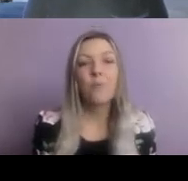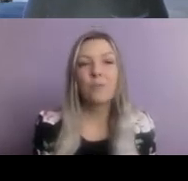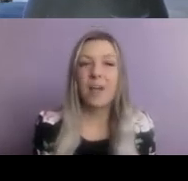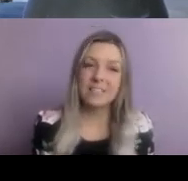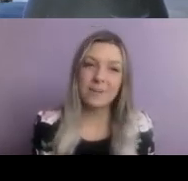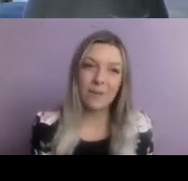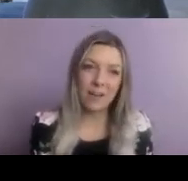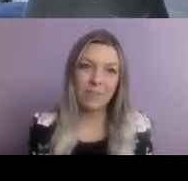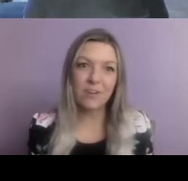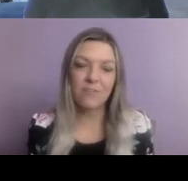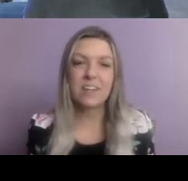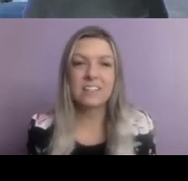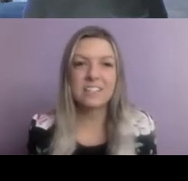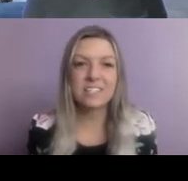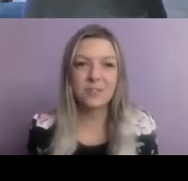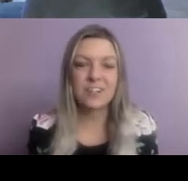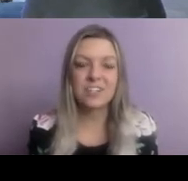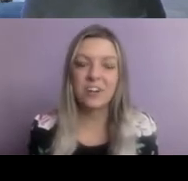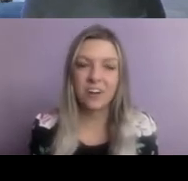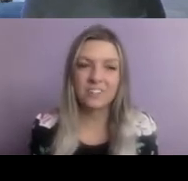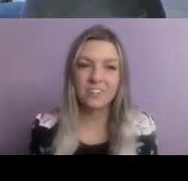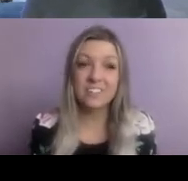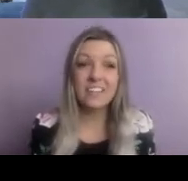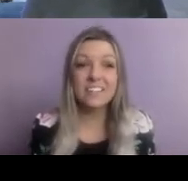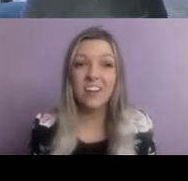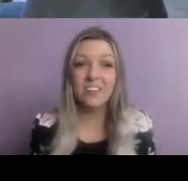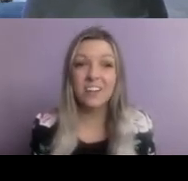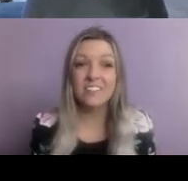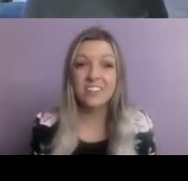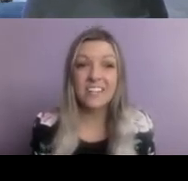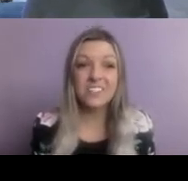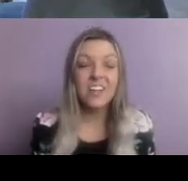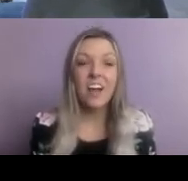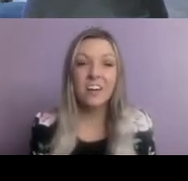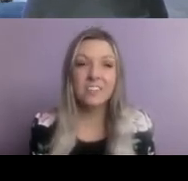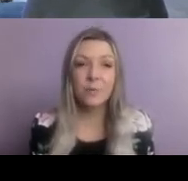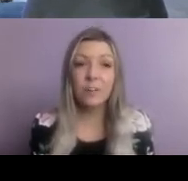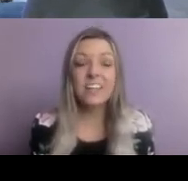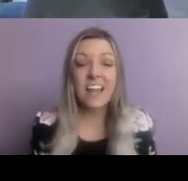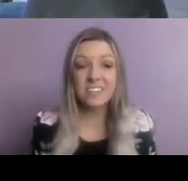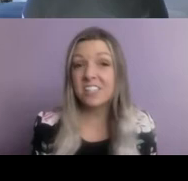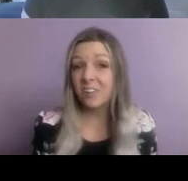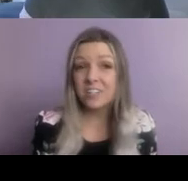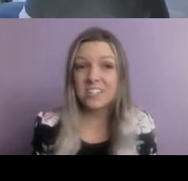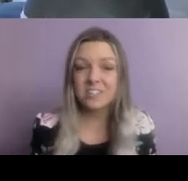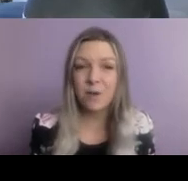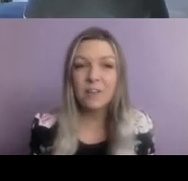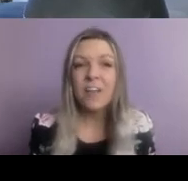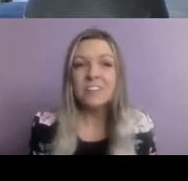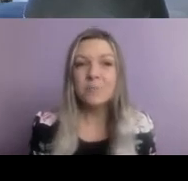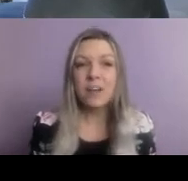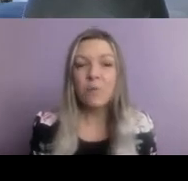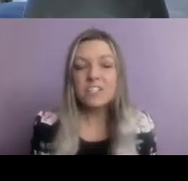report with what has been going on with the COVID-19 situation across our state, across our nation, across our world, and actually in our region as